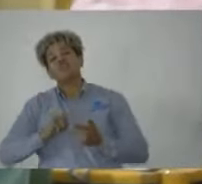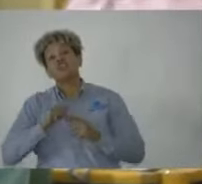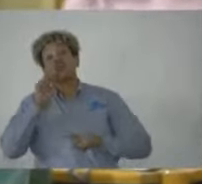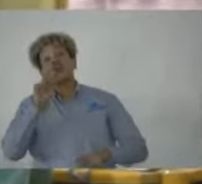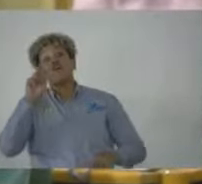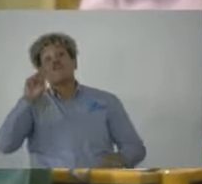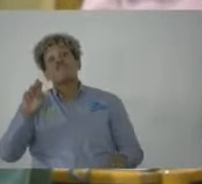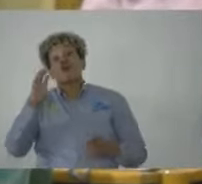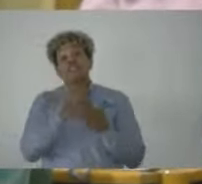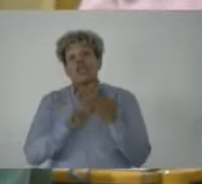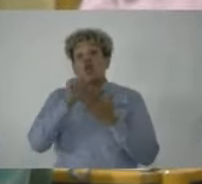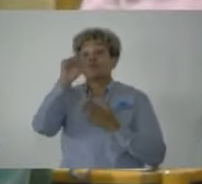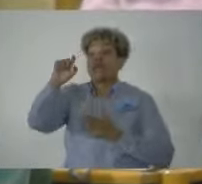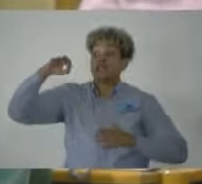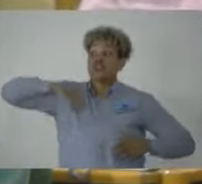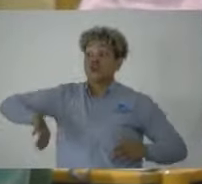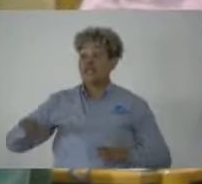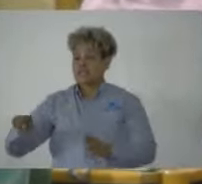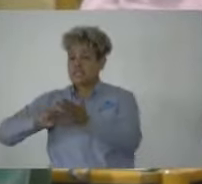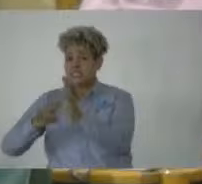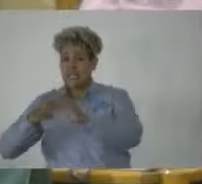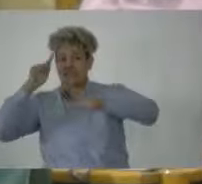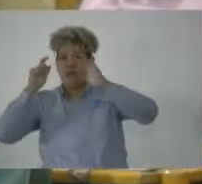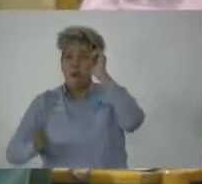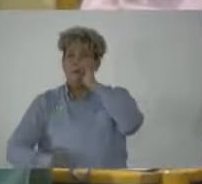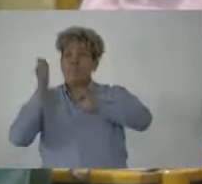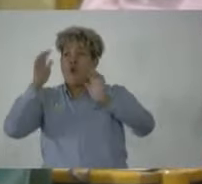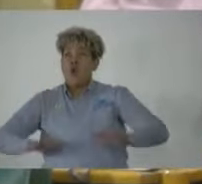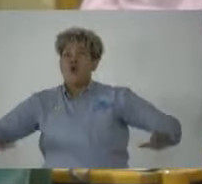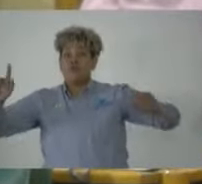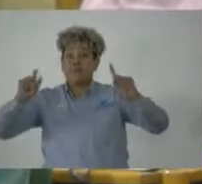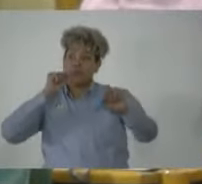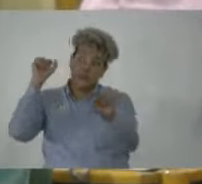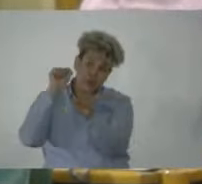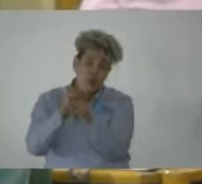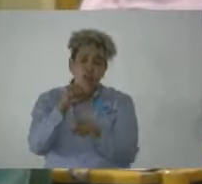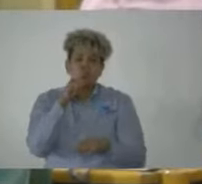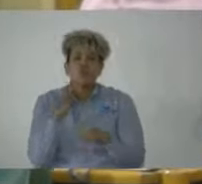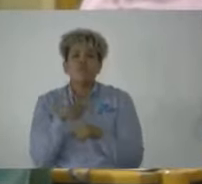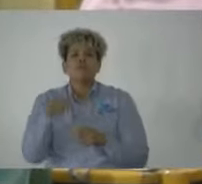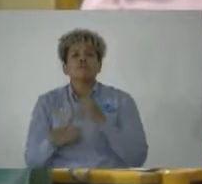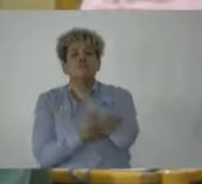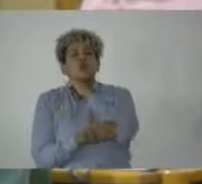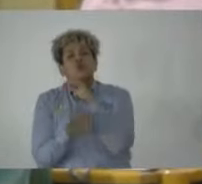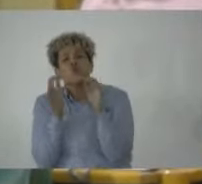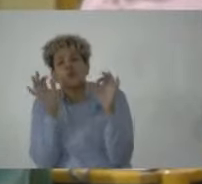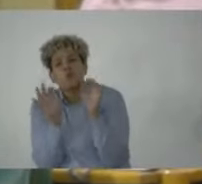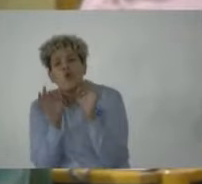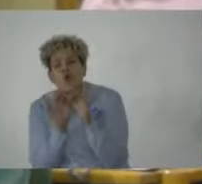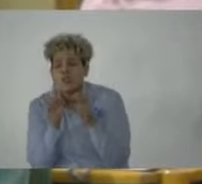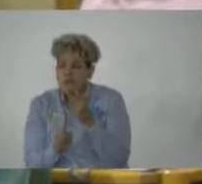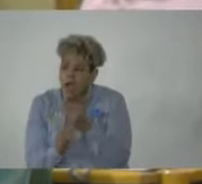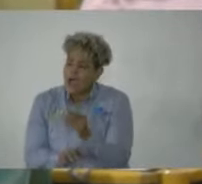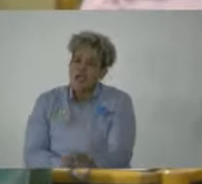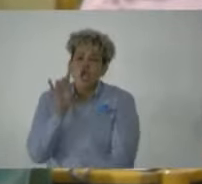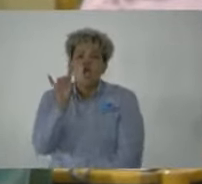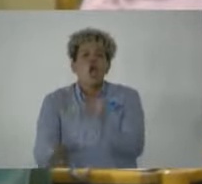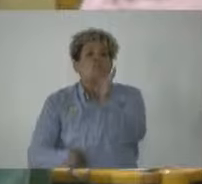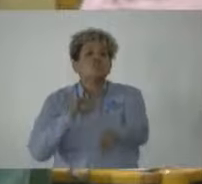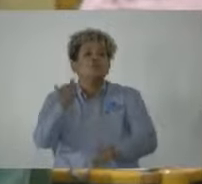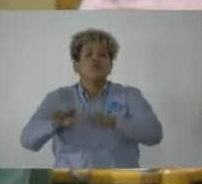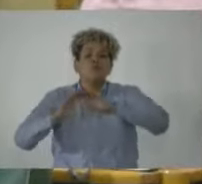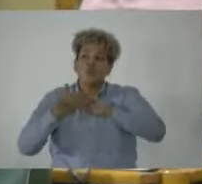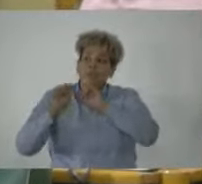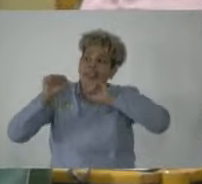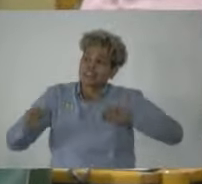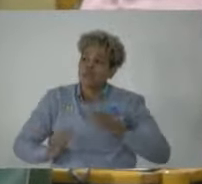income tax credit is intended for the mass of working people who make this country work and contribute to the Jamaican